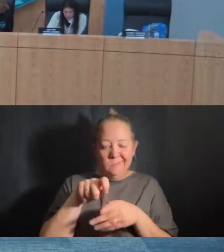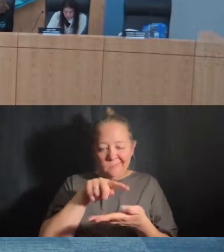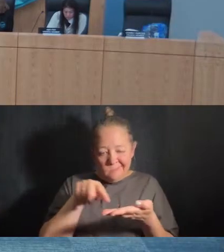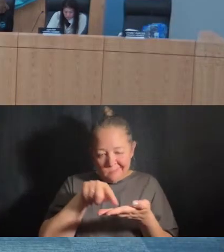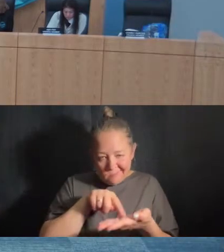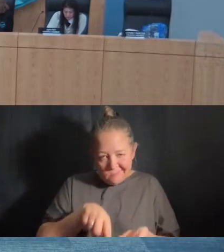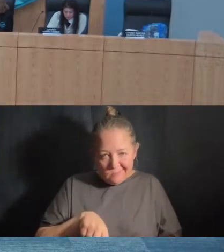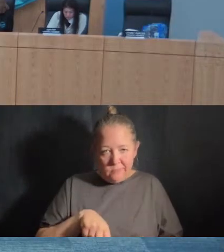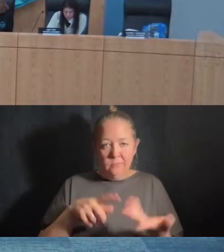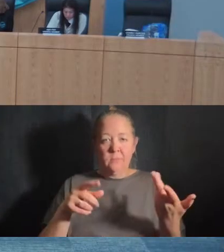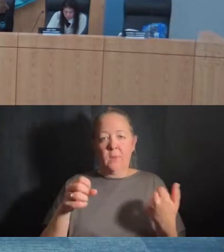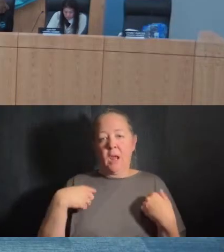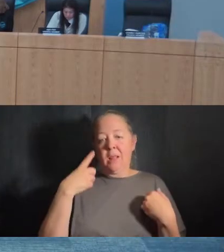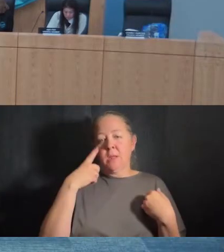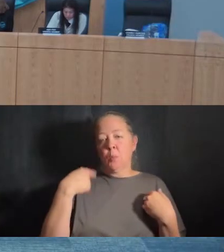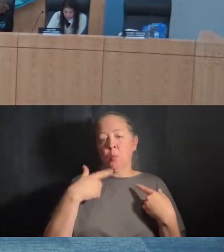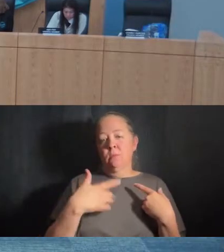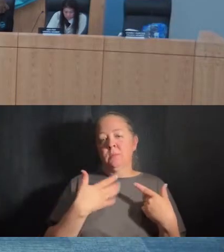decision.